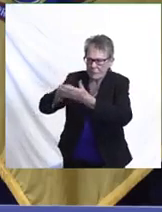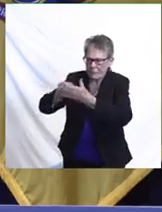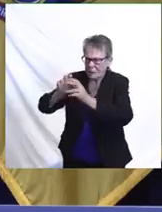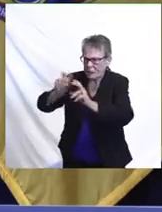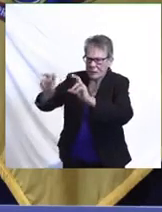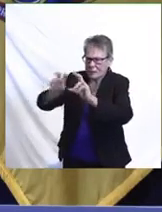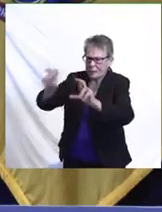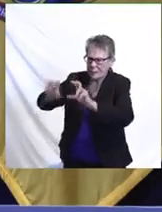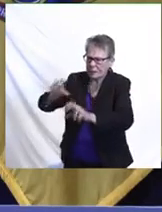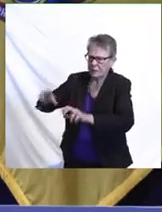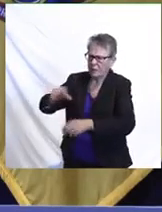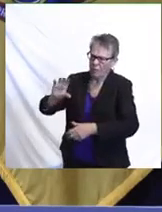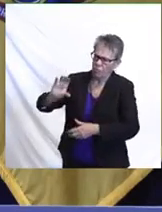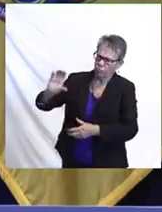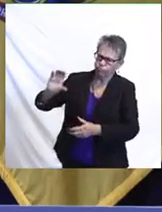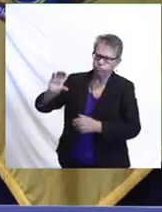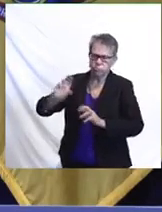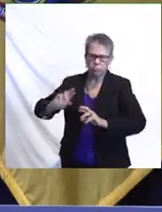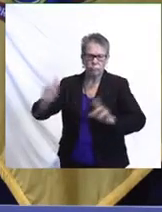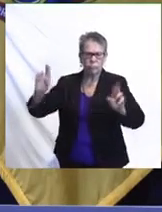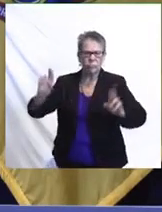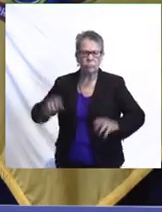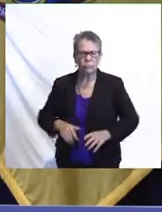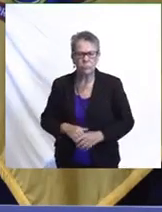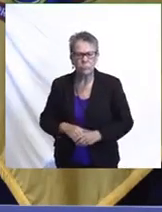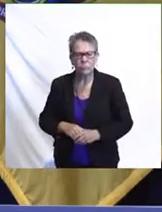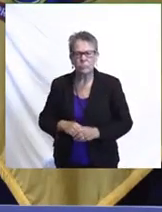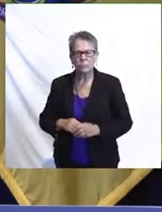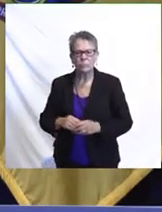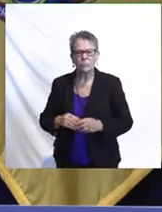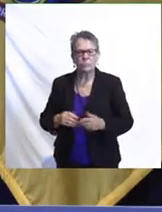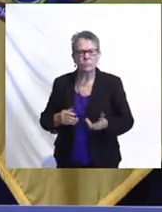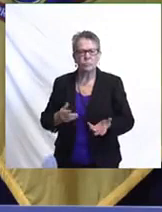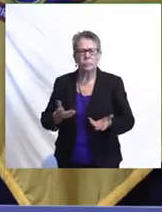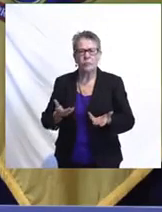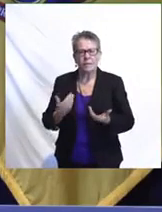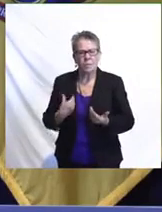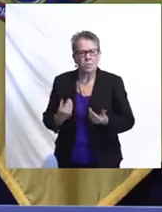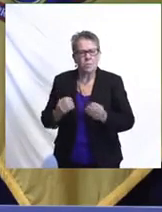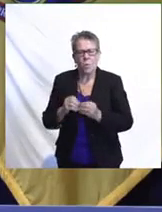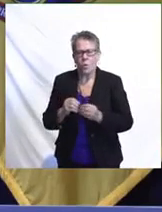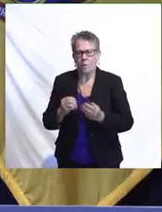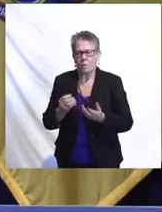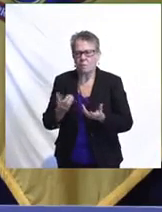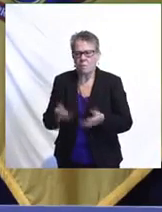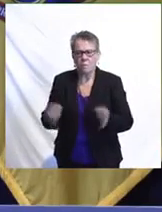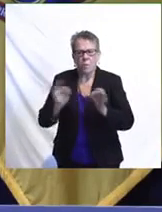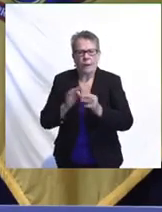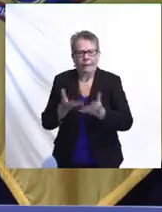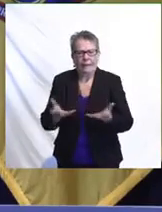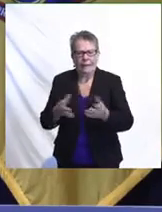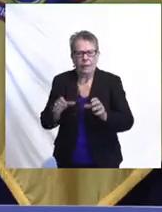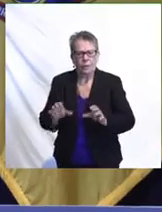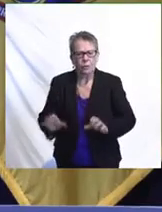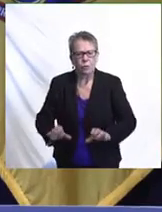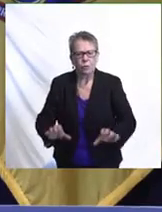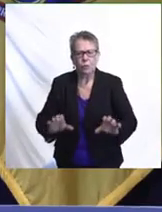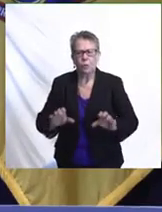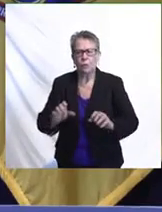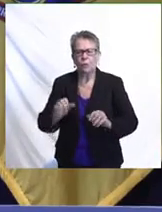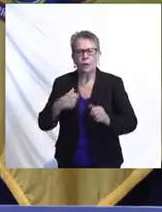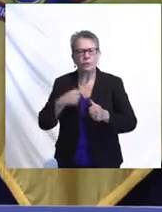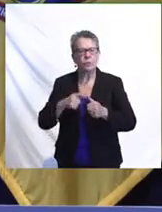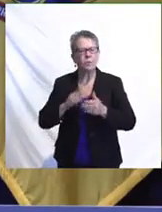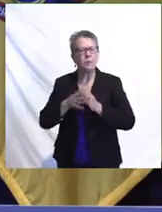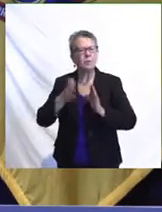step on the journey to wisely, and unlike our past as a state, where we spent like drunken sailors, we